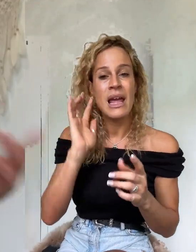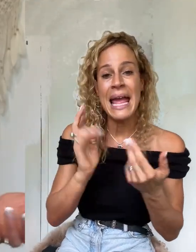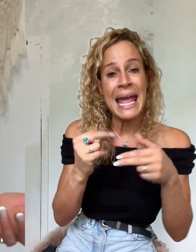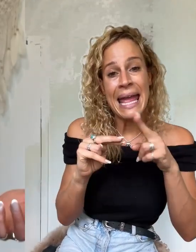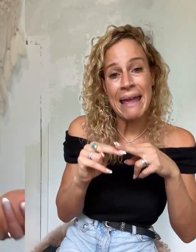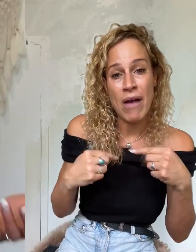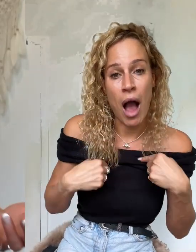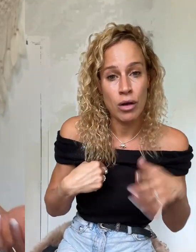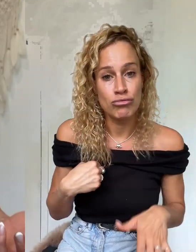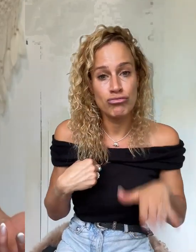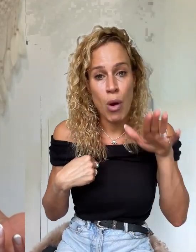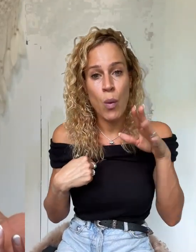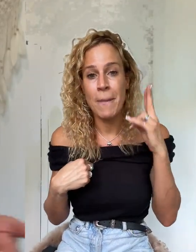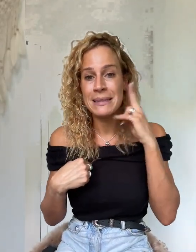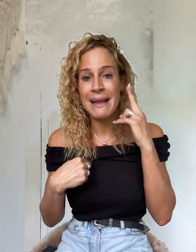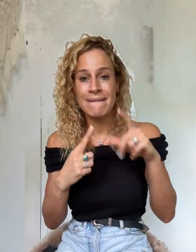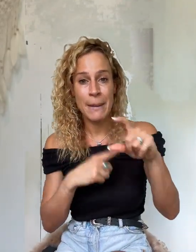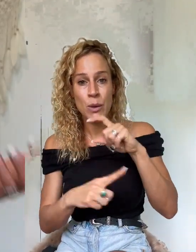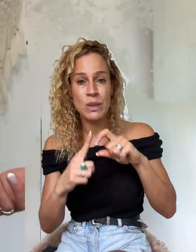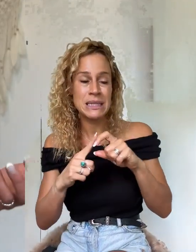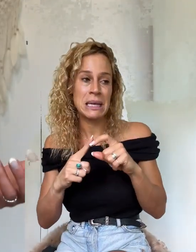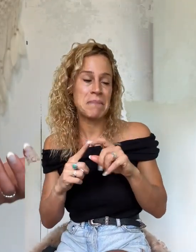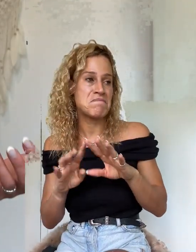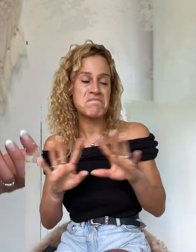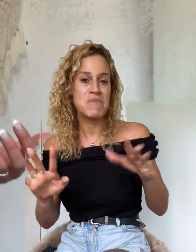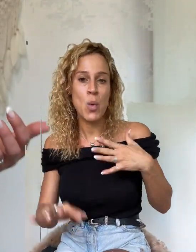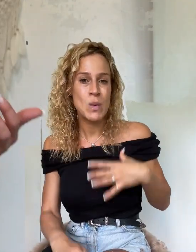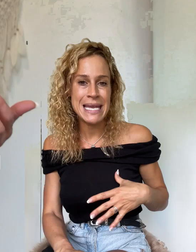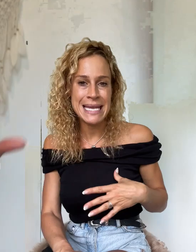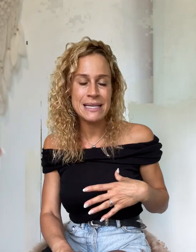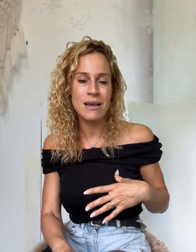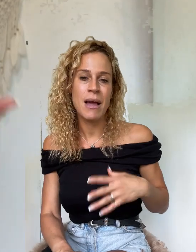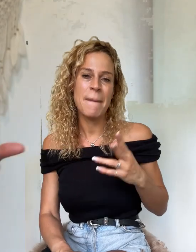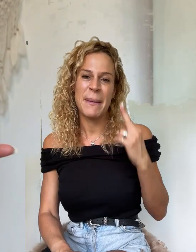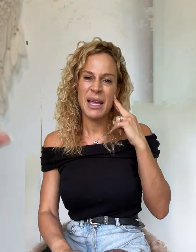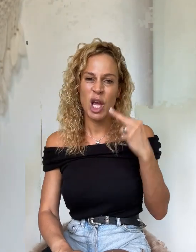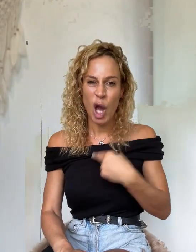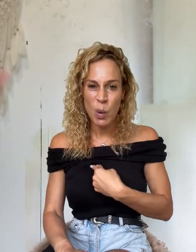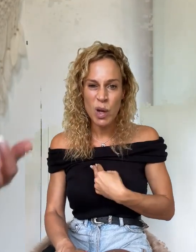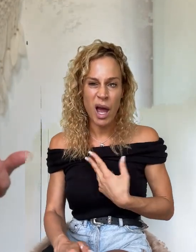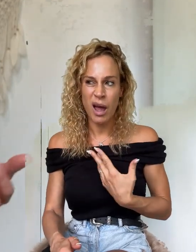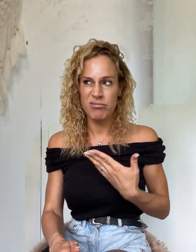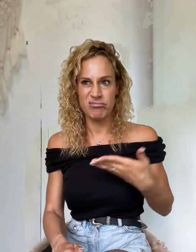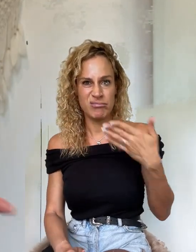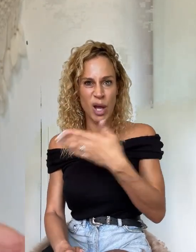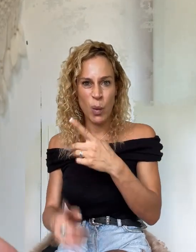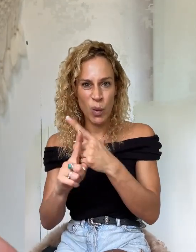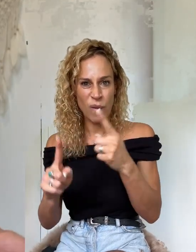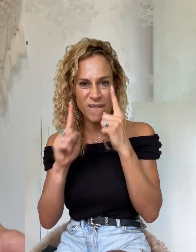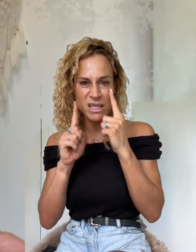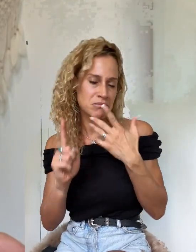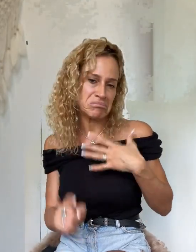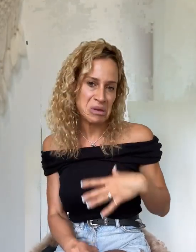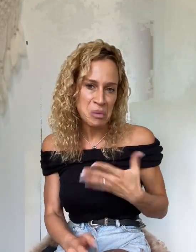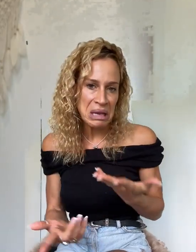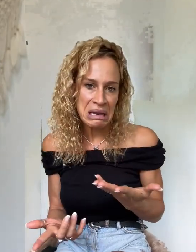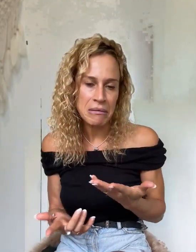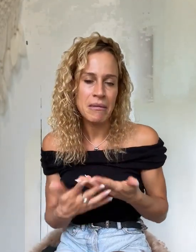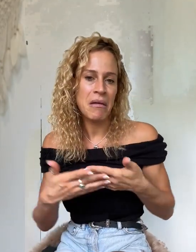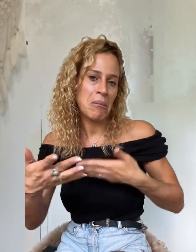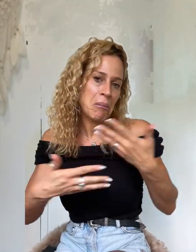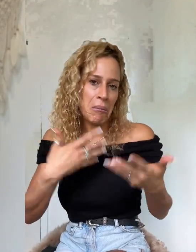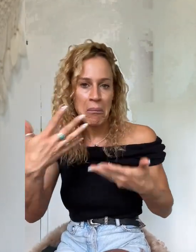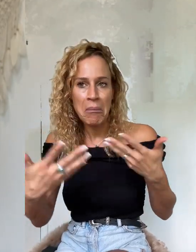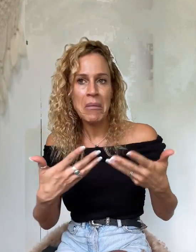community, that might not be as necessary. And you can kind of sometimes find that they're coders. They don't really need to go to uni.